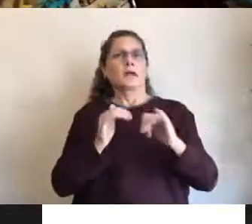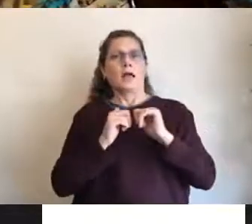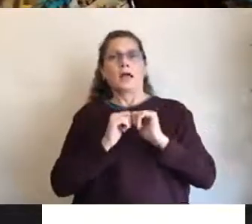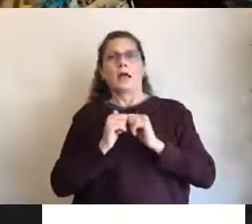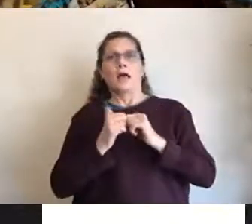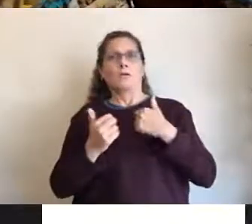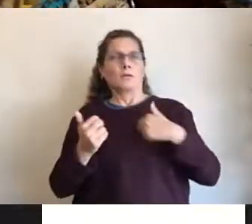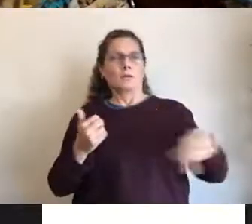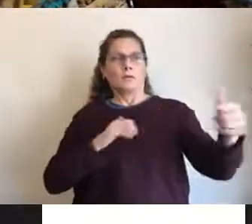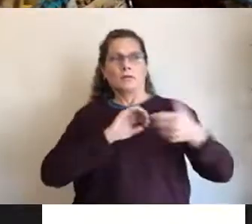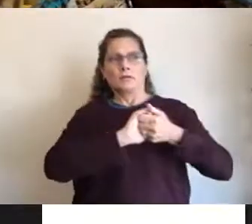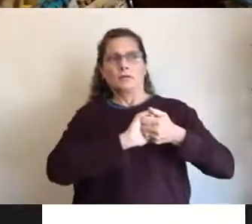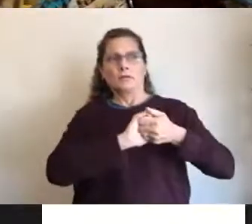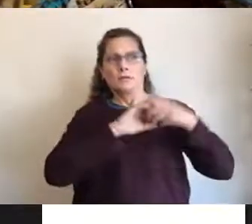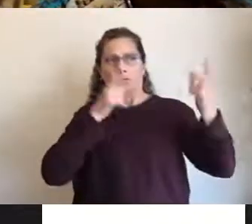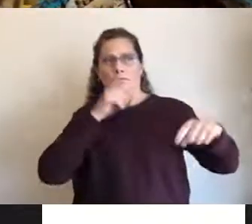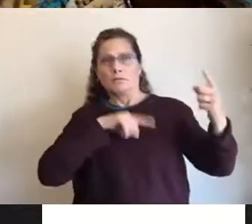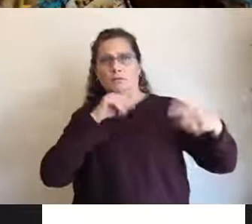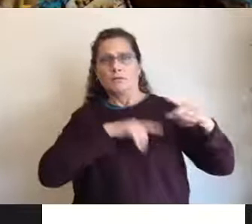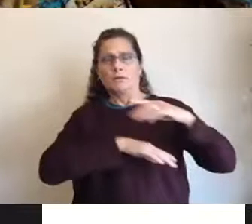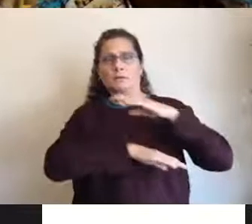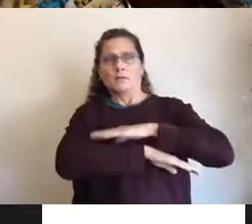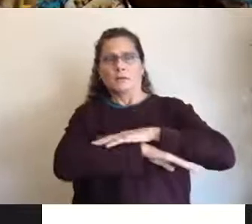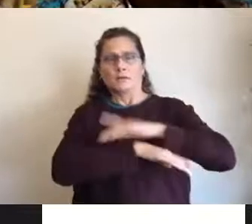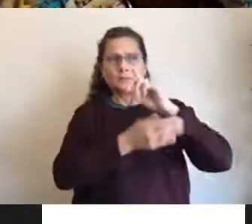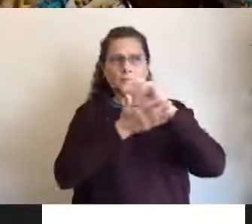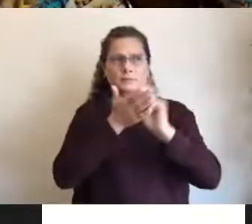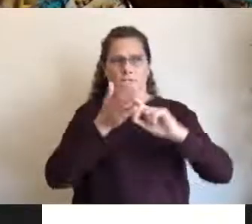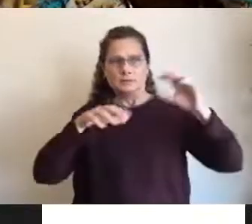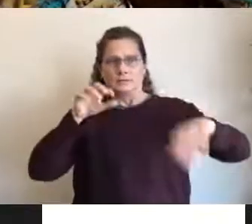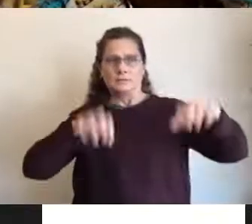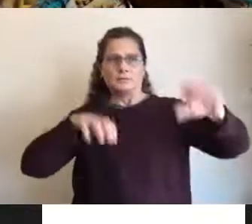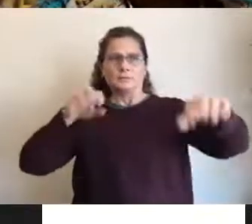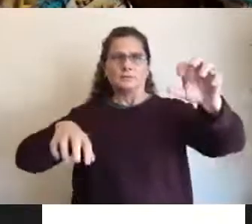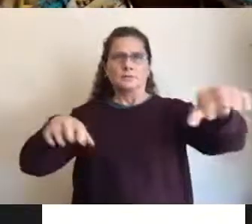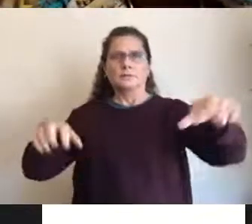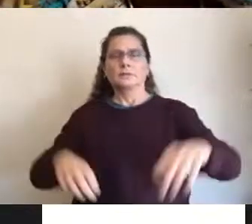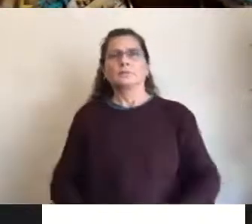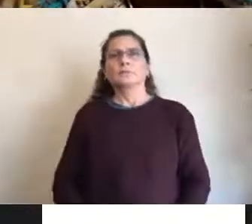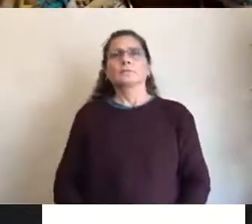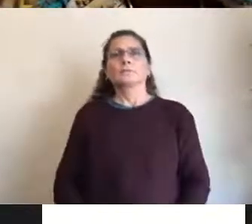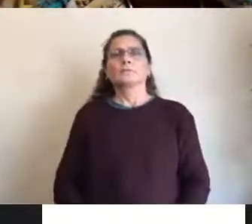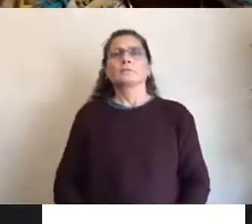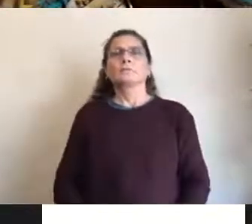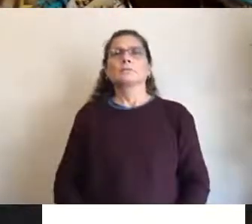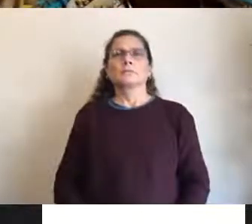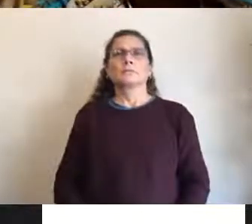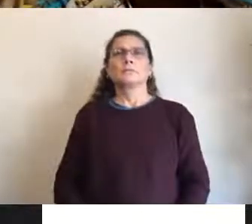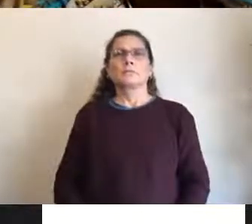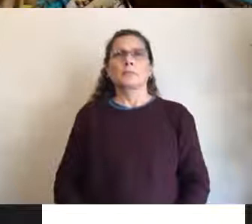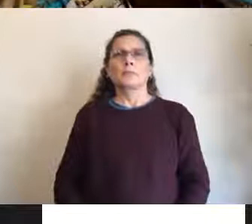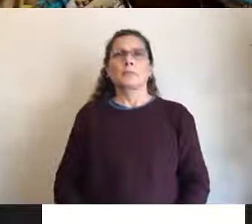the public at large. The revised guidelines now allow for tenting and heating, given certain